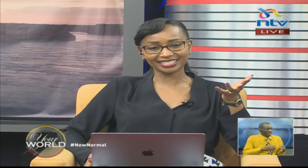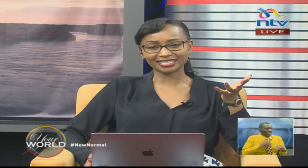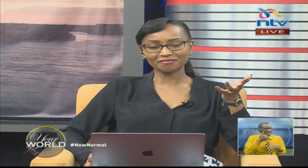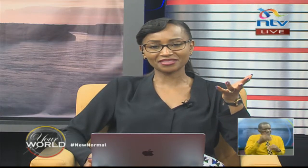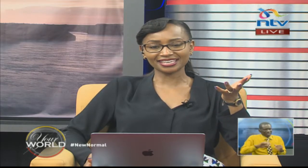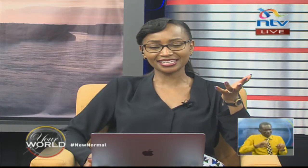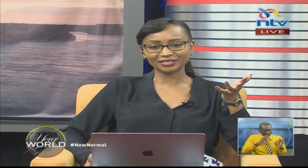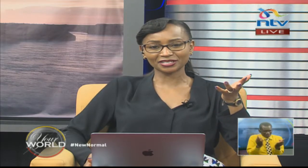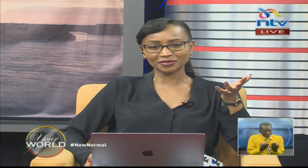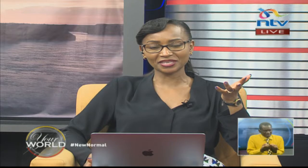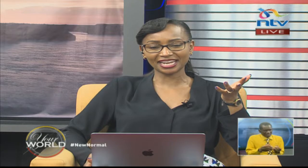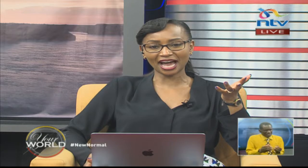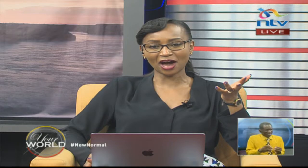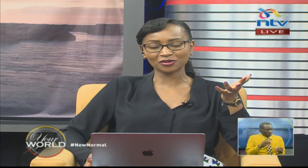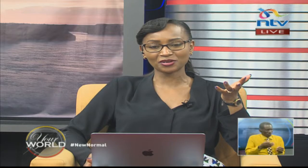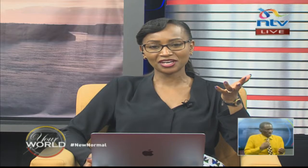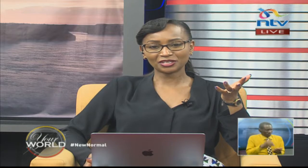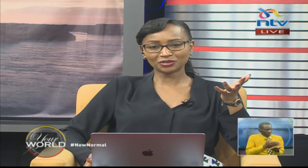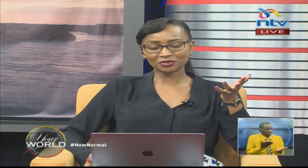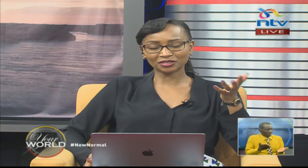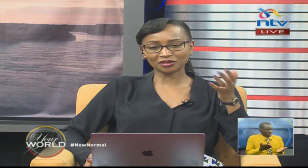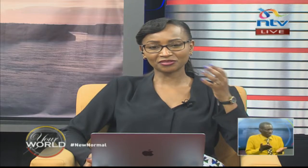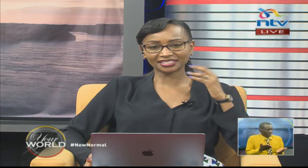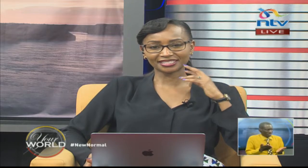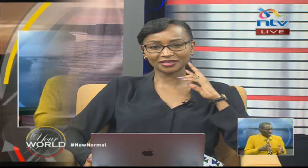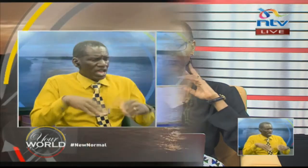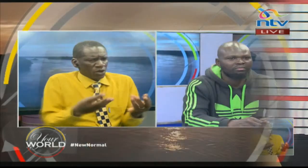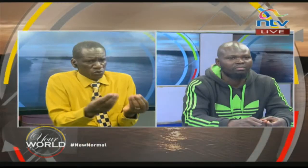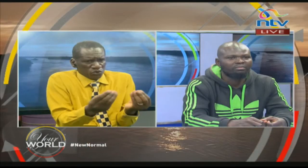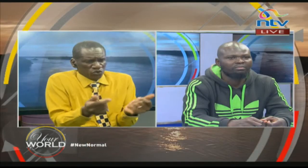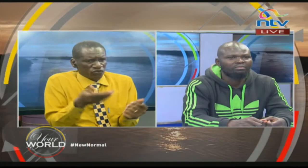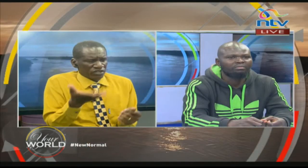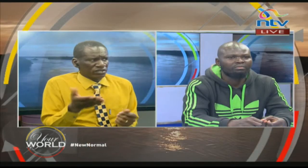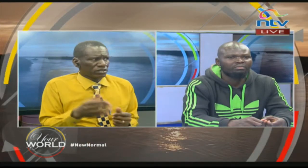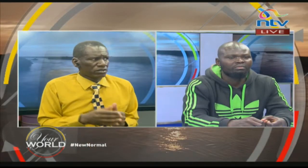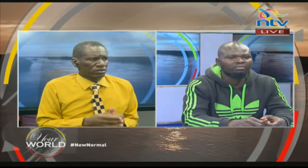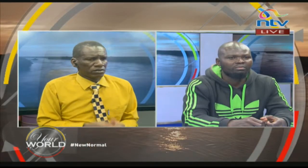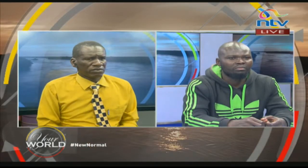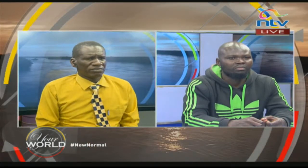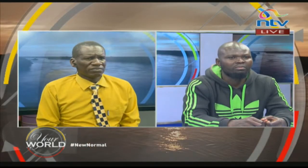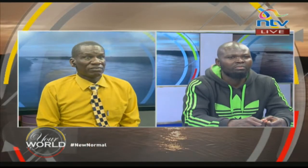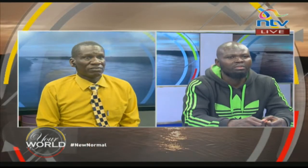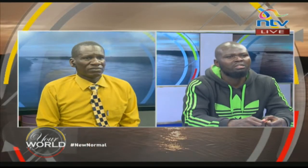Is it something that you deal with, and how do you resolve it?